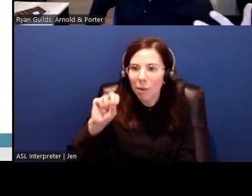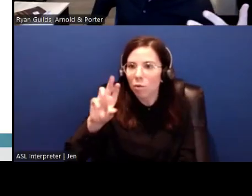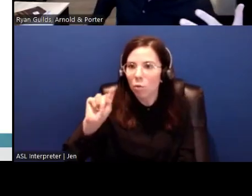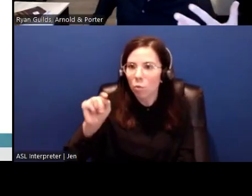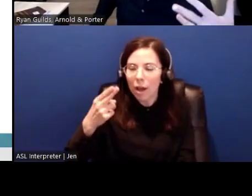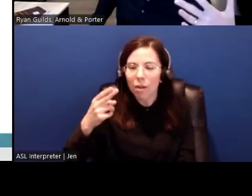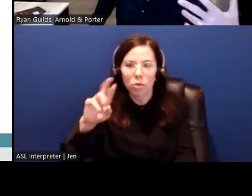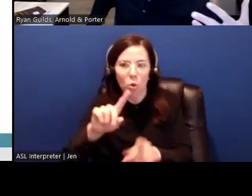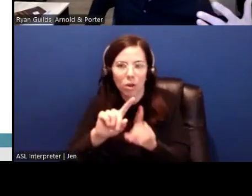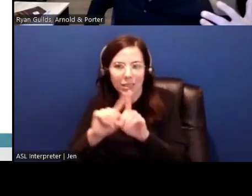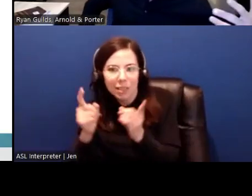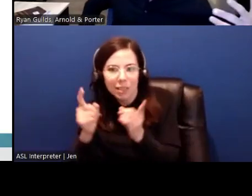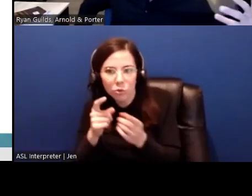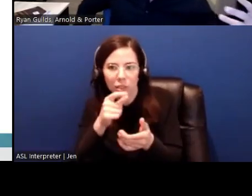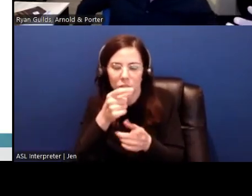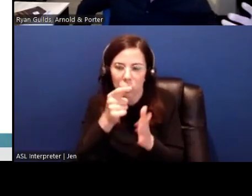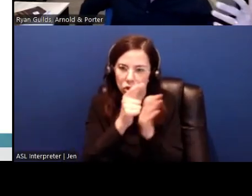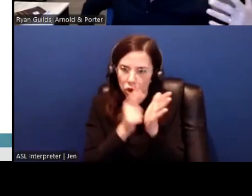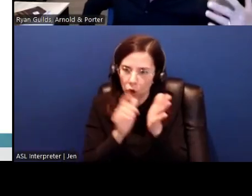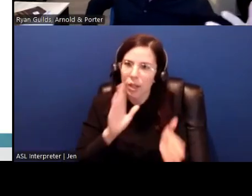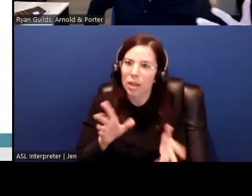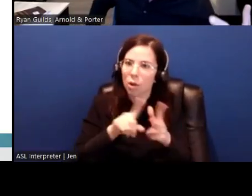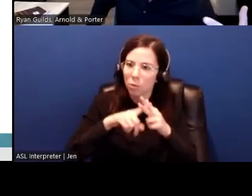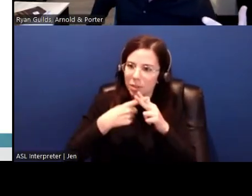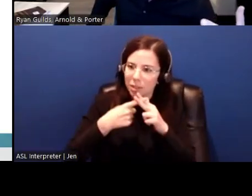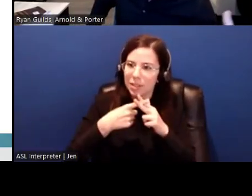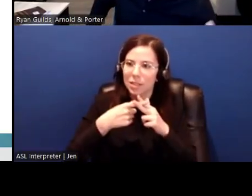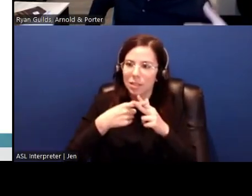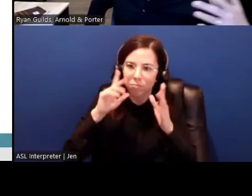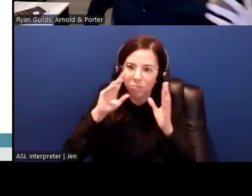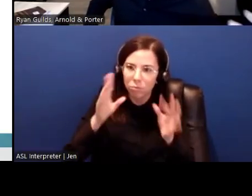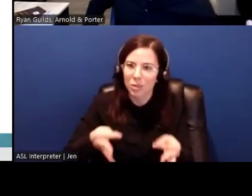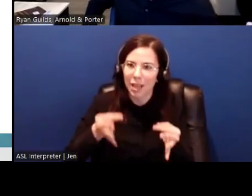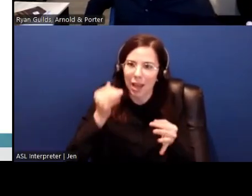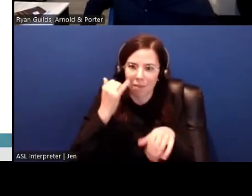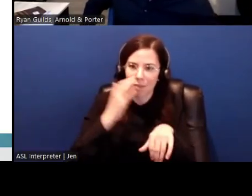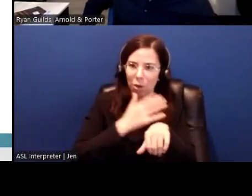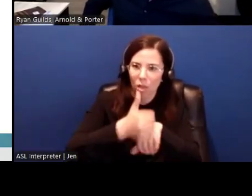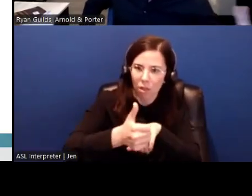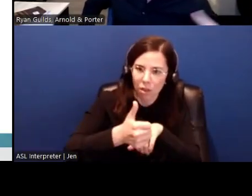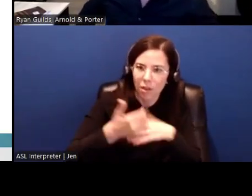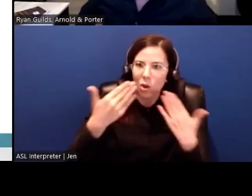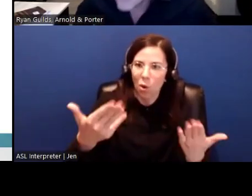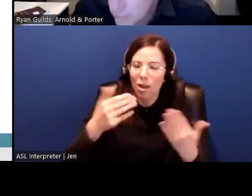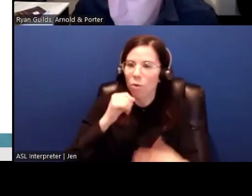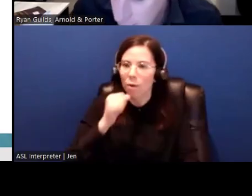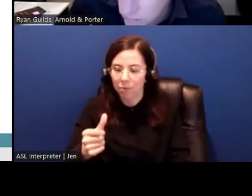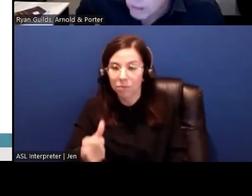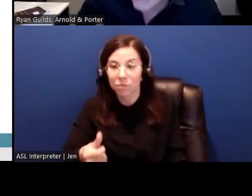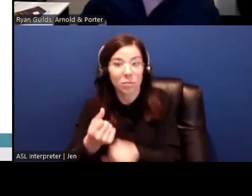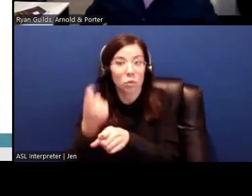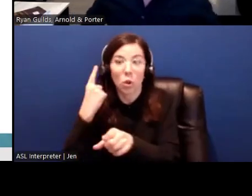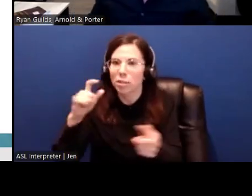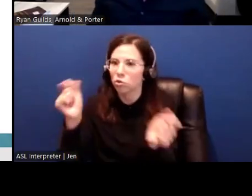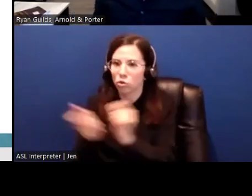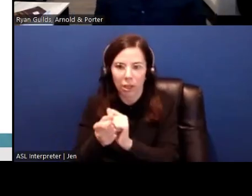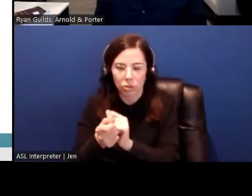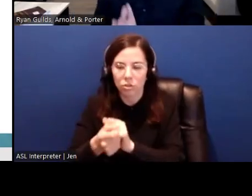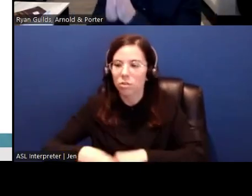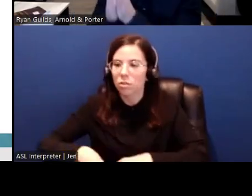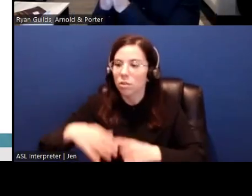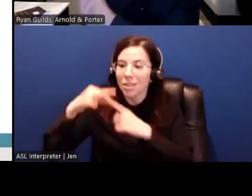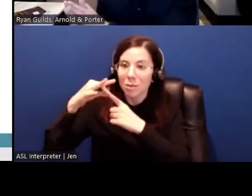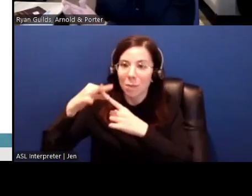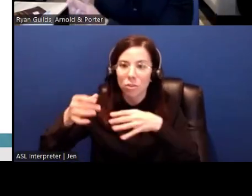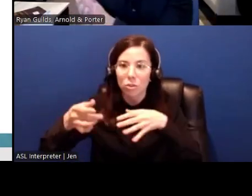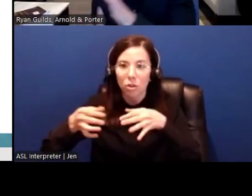making those initial decisions on whether or not to charge a case. So last year that changed, and the Office of Special Trial Counsel was stood up. This